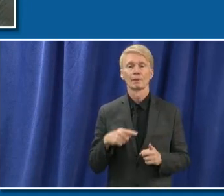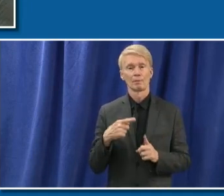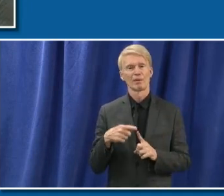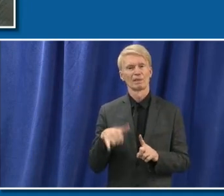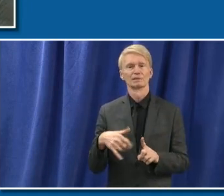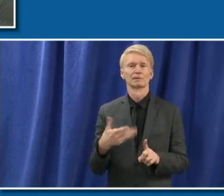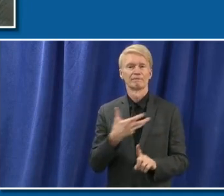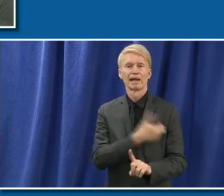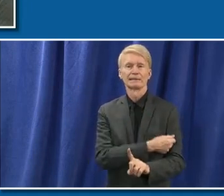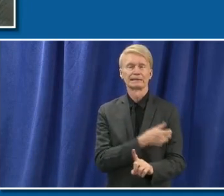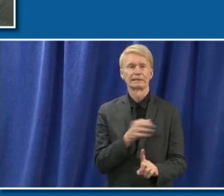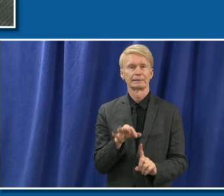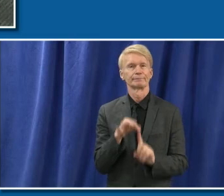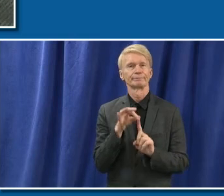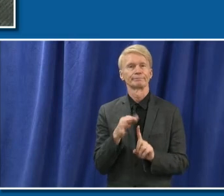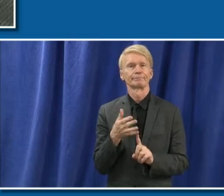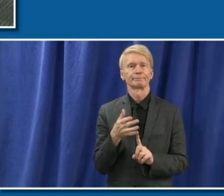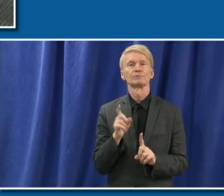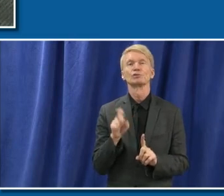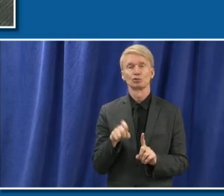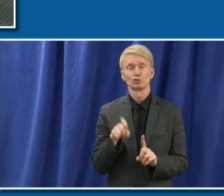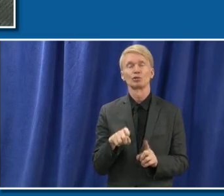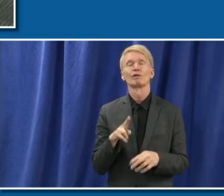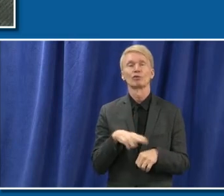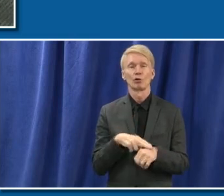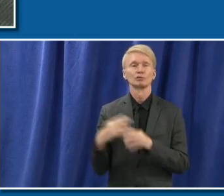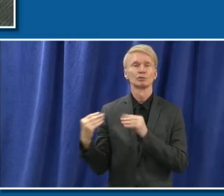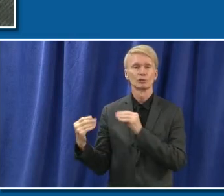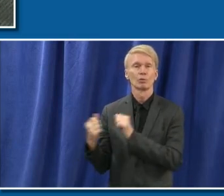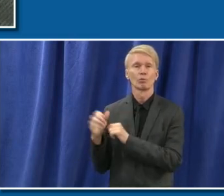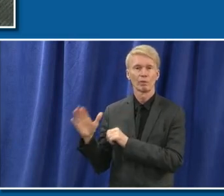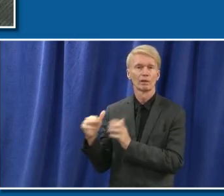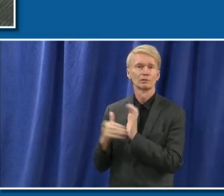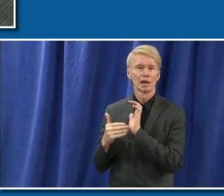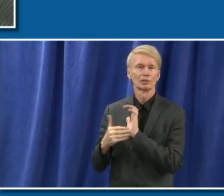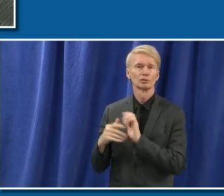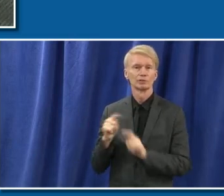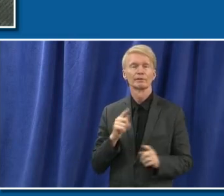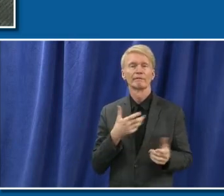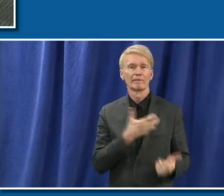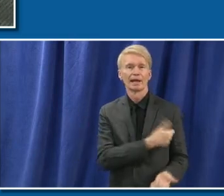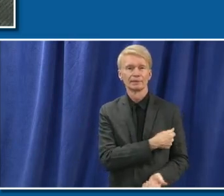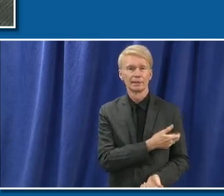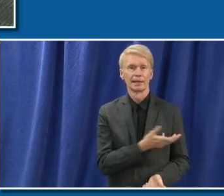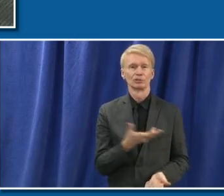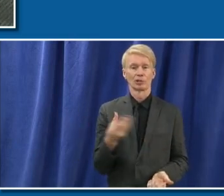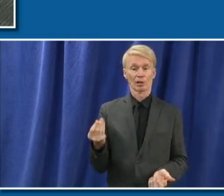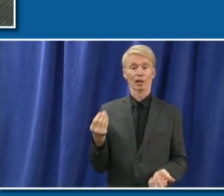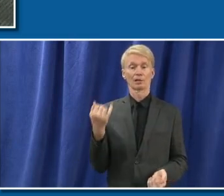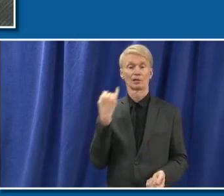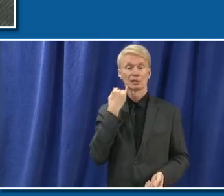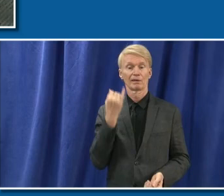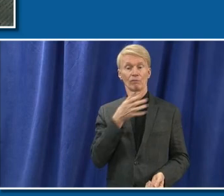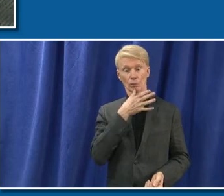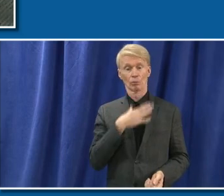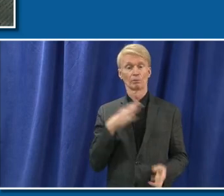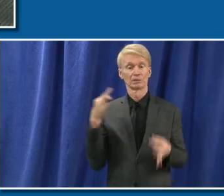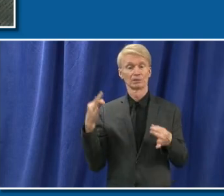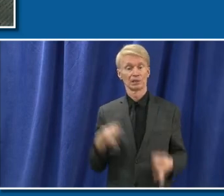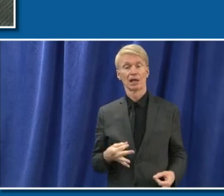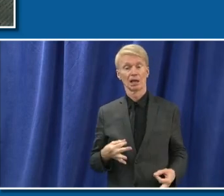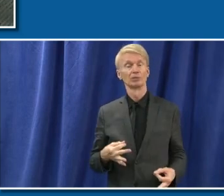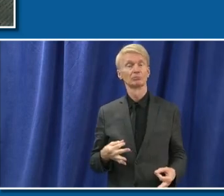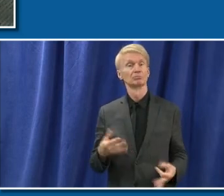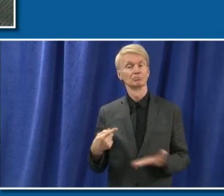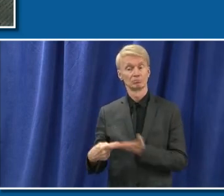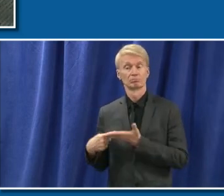vaccine. So, pregnant women should, of course, discuss with their provider vaccination. And, if the woman chooses to, and